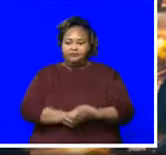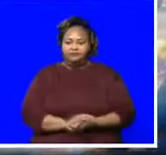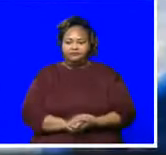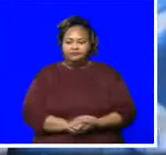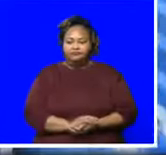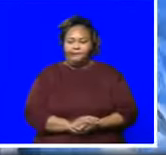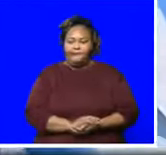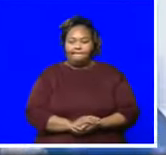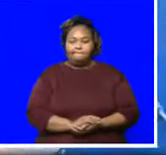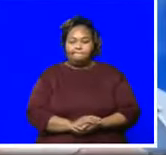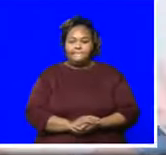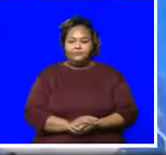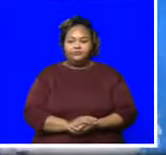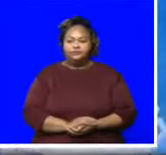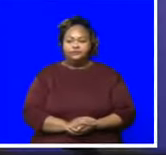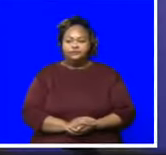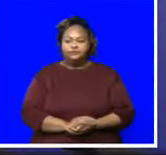lalomuhla.